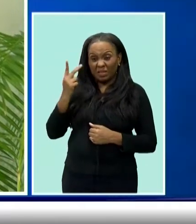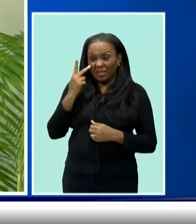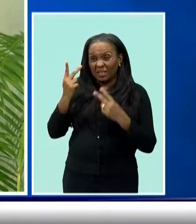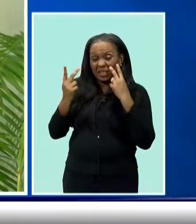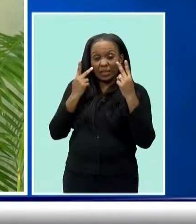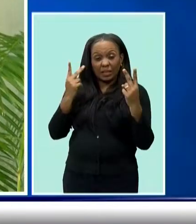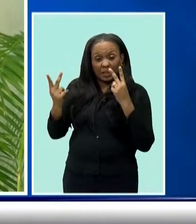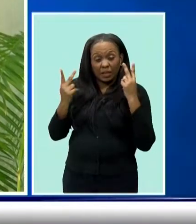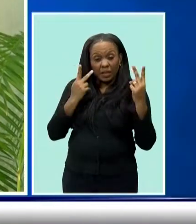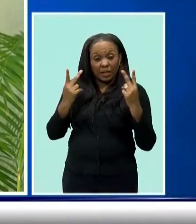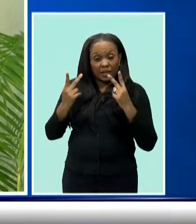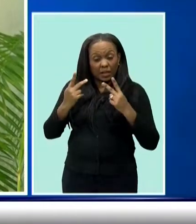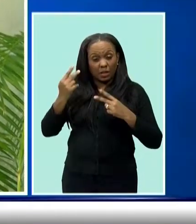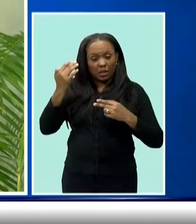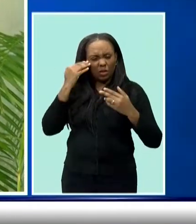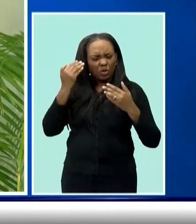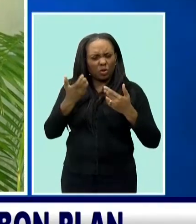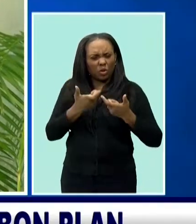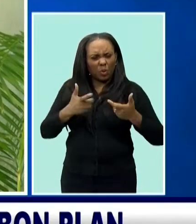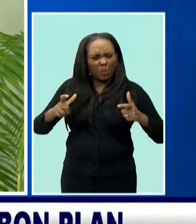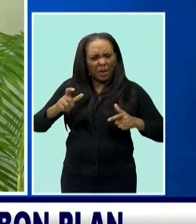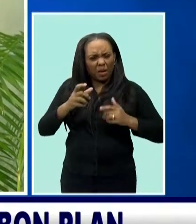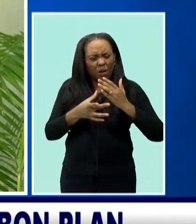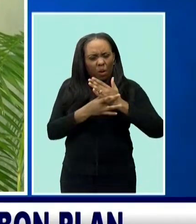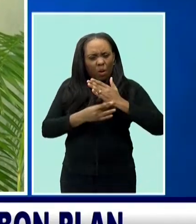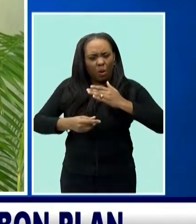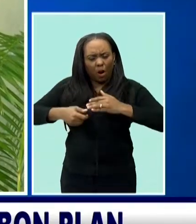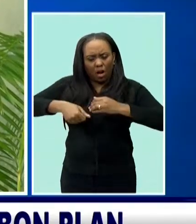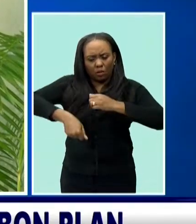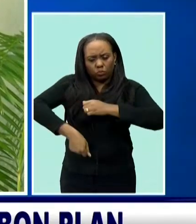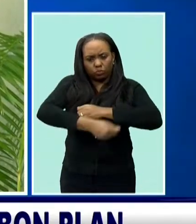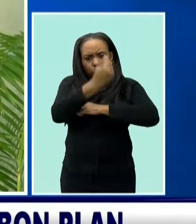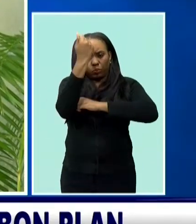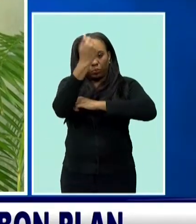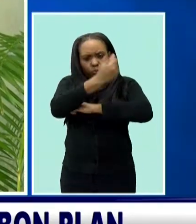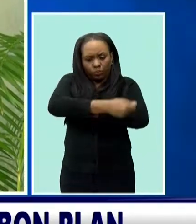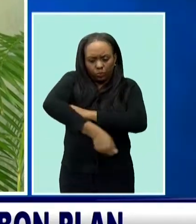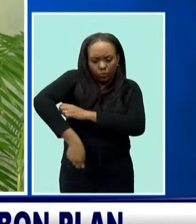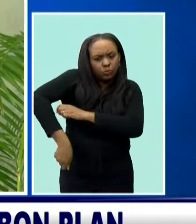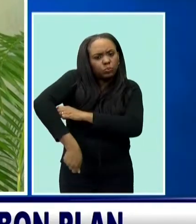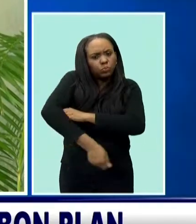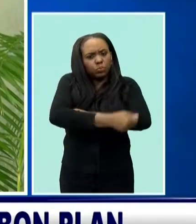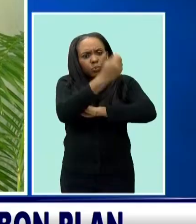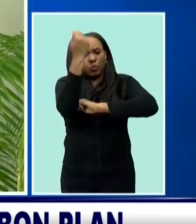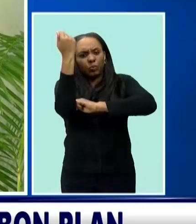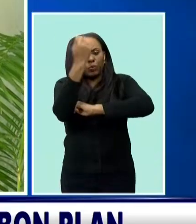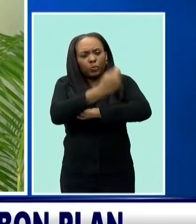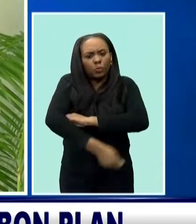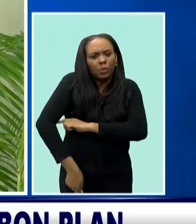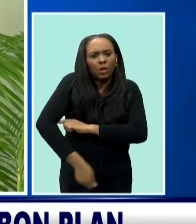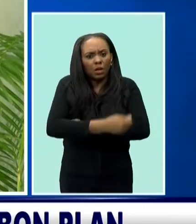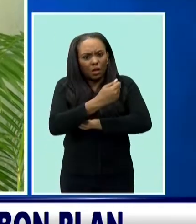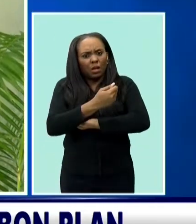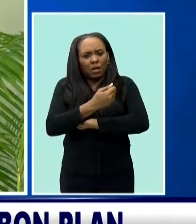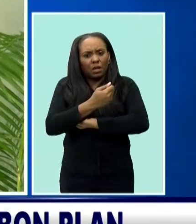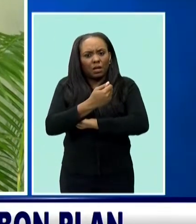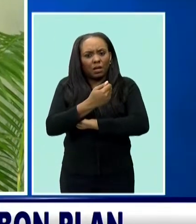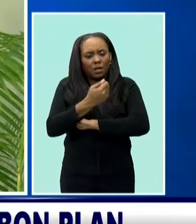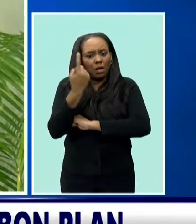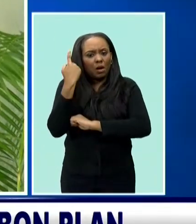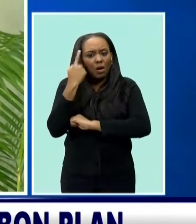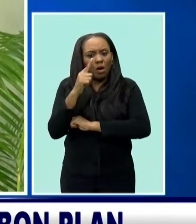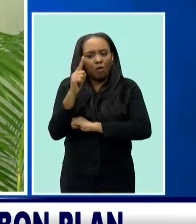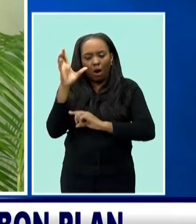keep exploring. But what we discover, whether here or offshore, we are going to export and use that money to